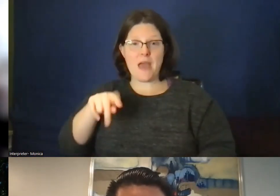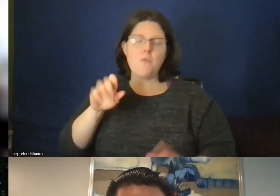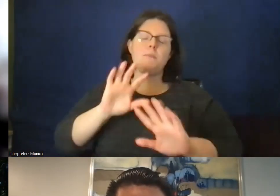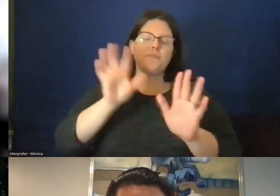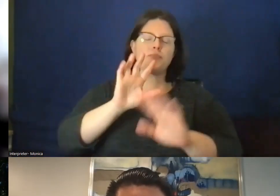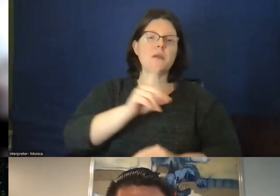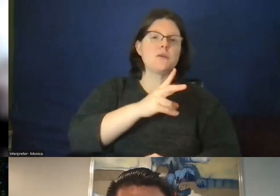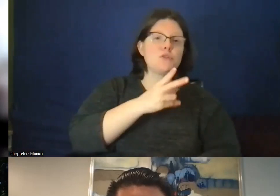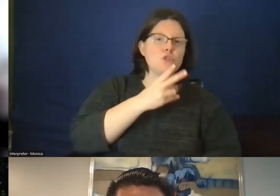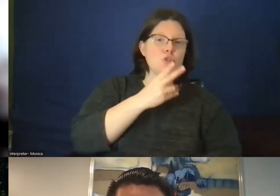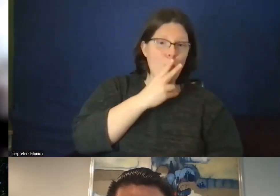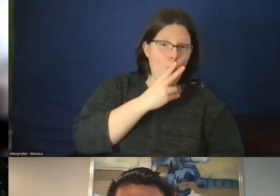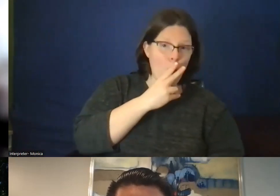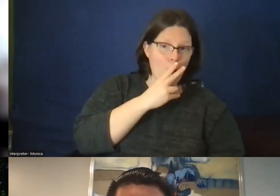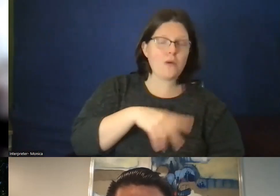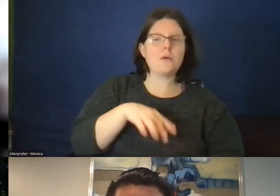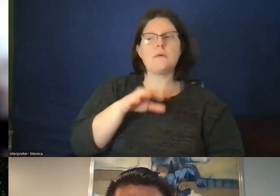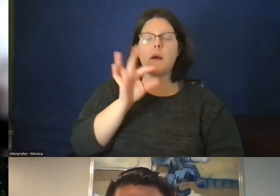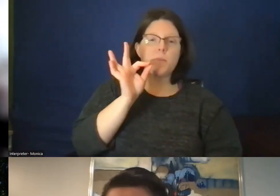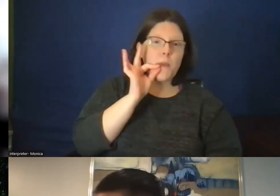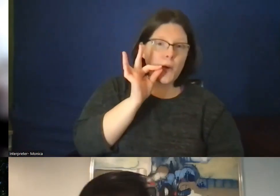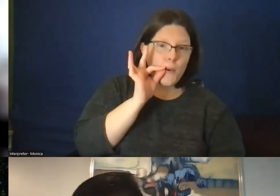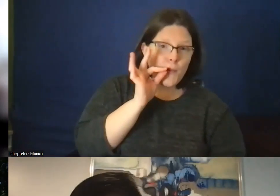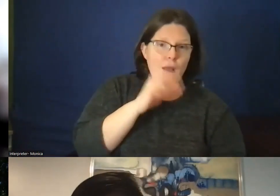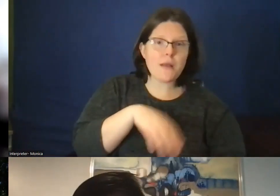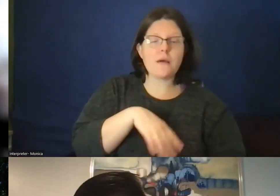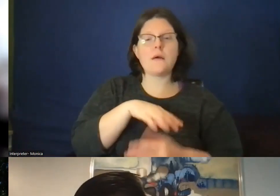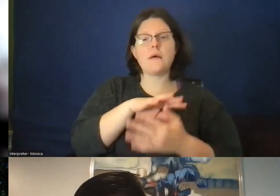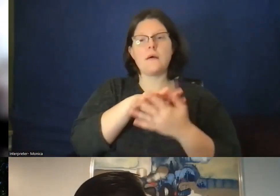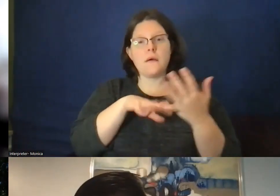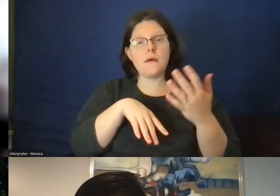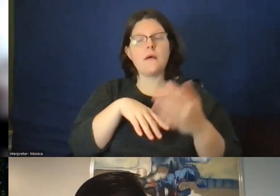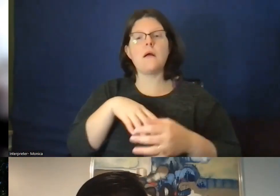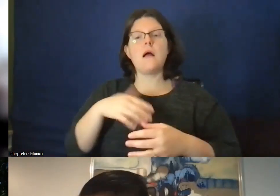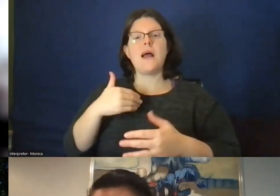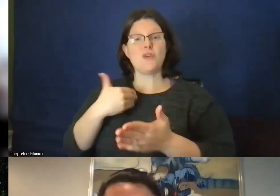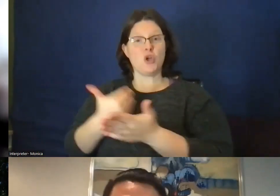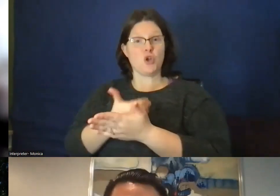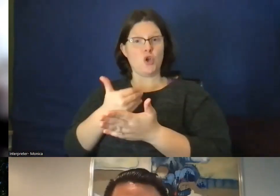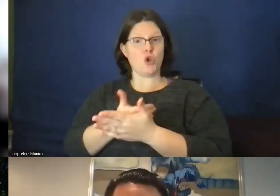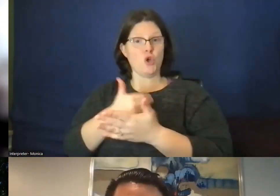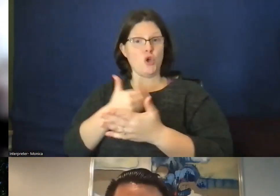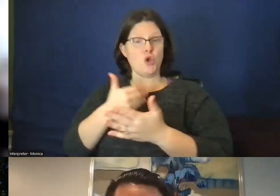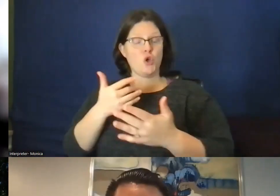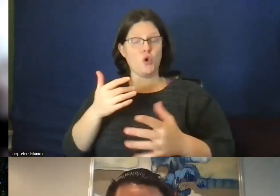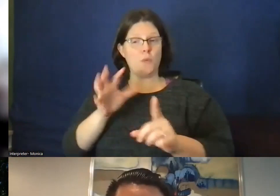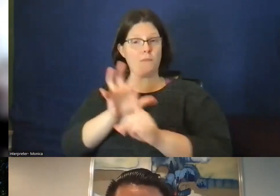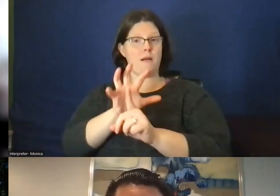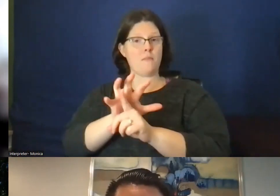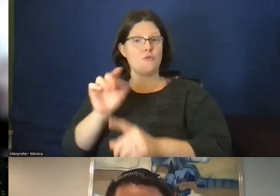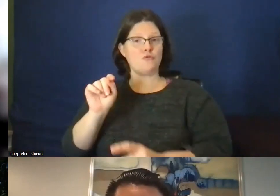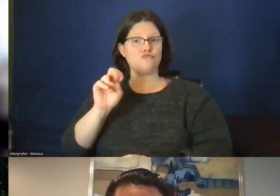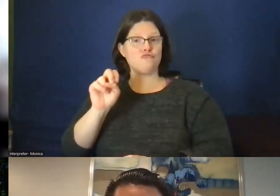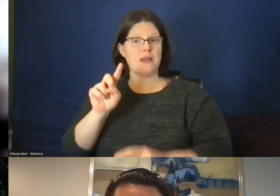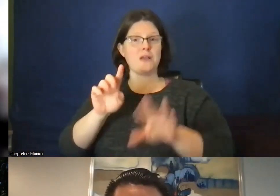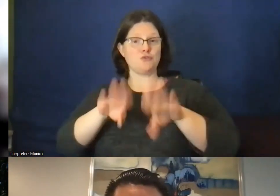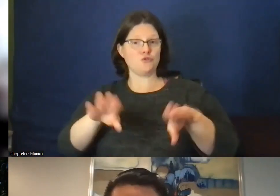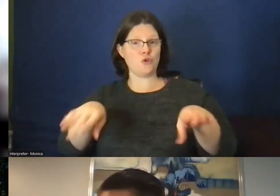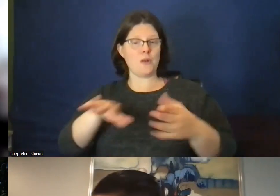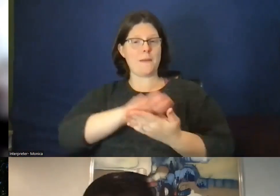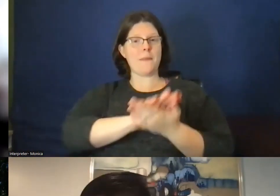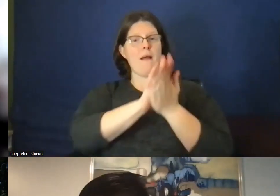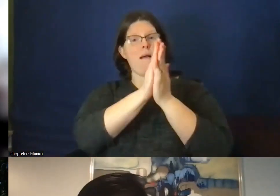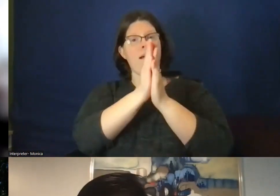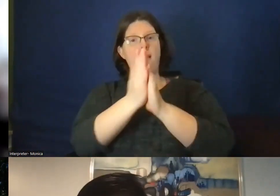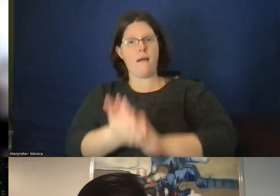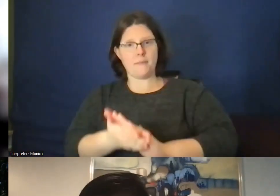smoke and had marijuana, and there is a new trend coming, the children are also getting addicted, and